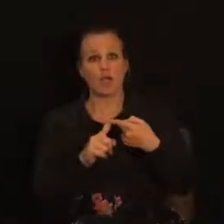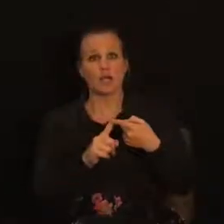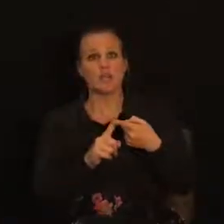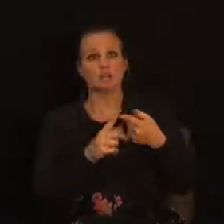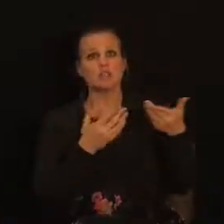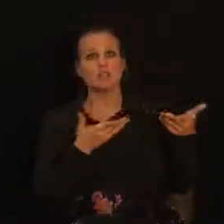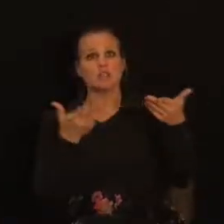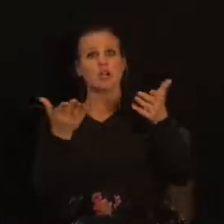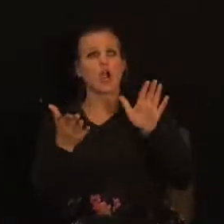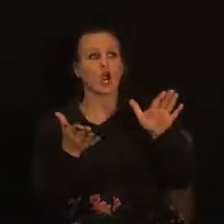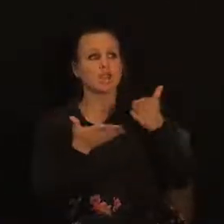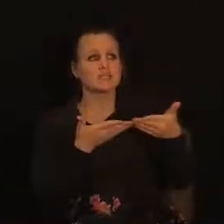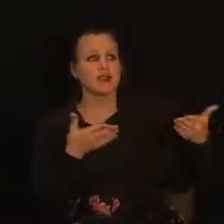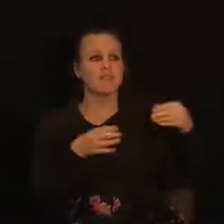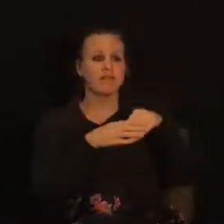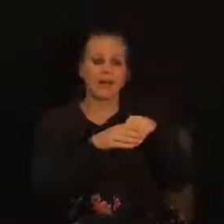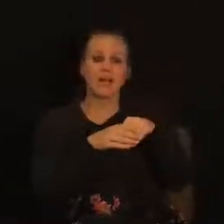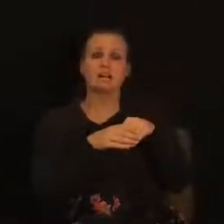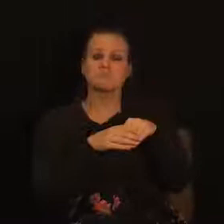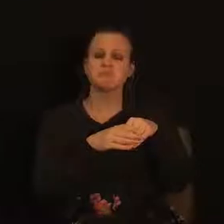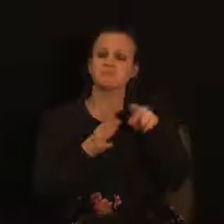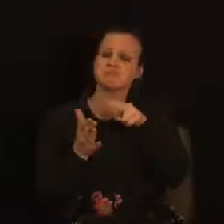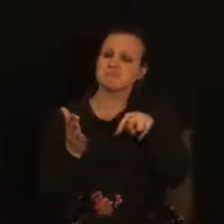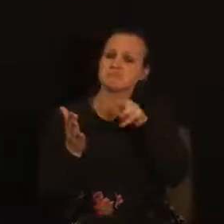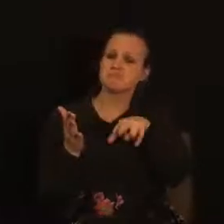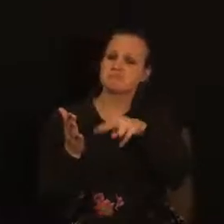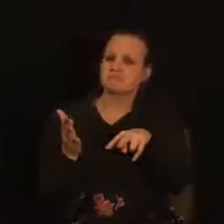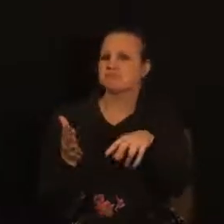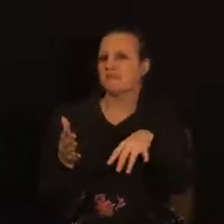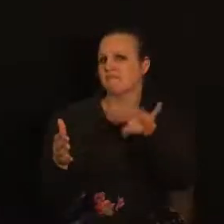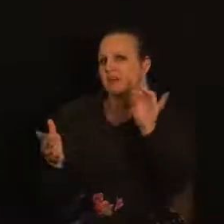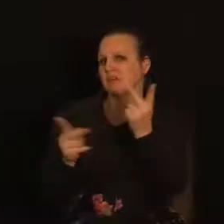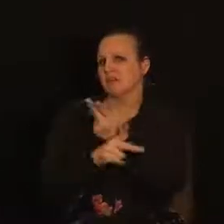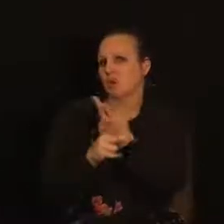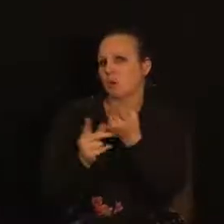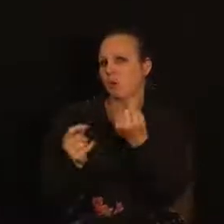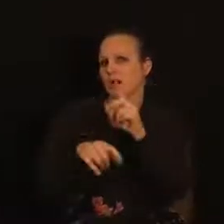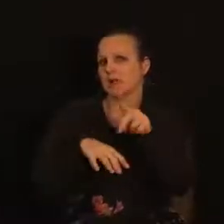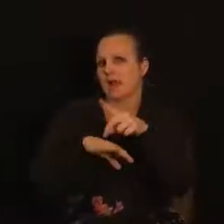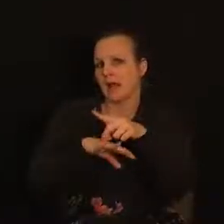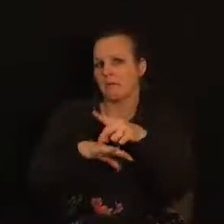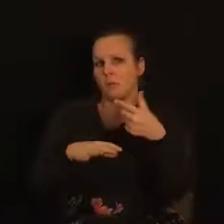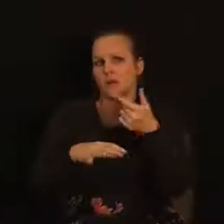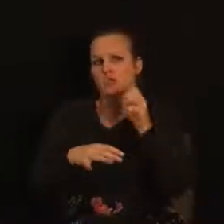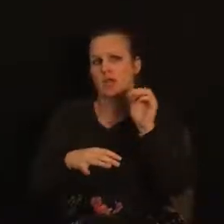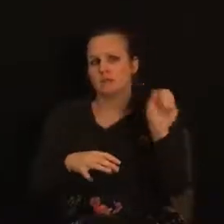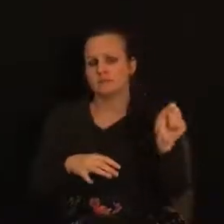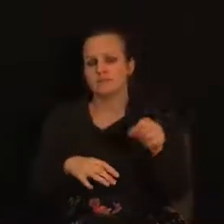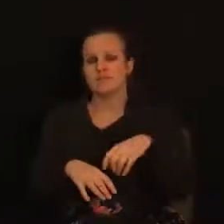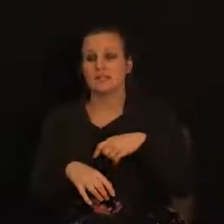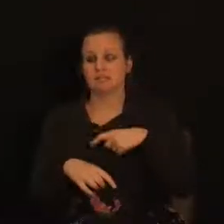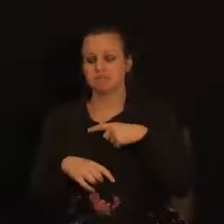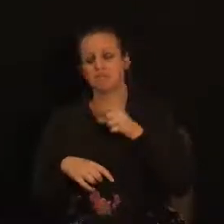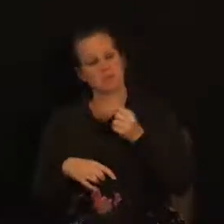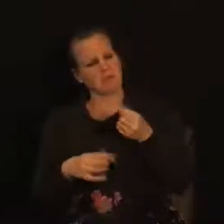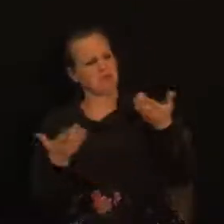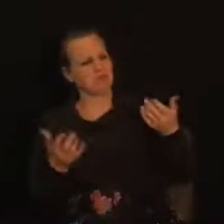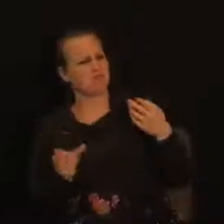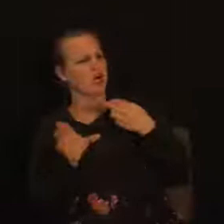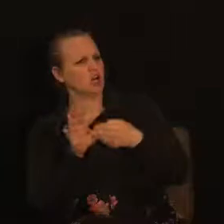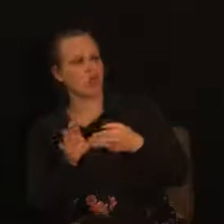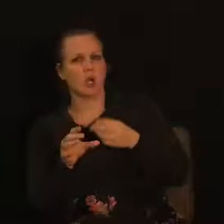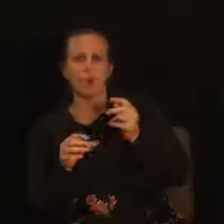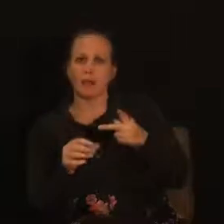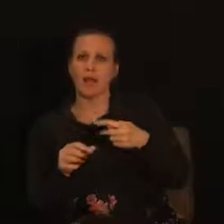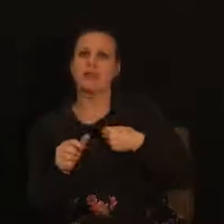her stuff in to have them look at it, and so he thought, well, I might as well. So he brought his in and discovered that he had an